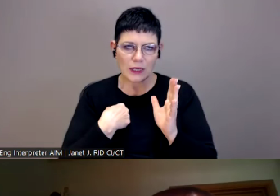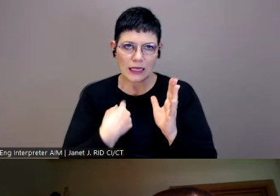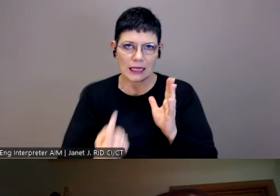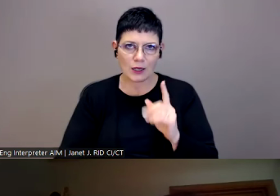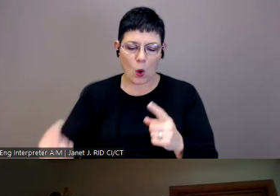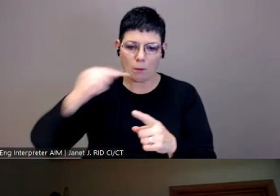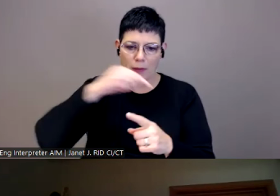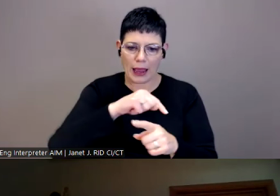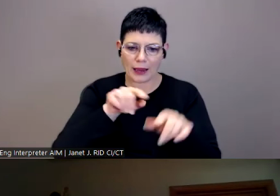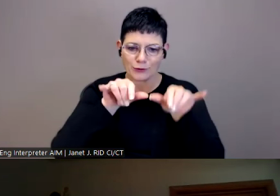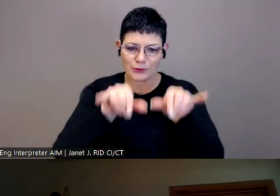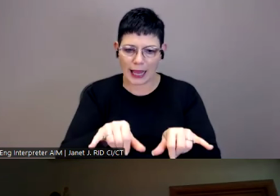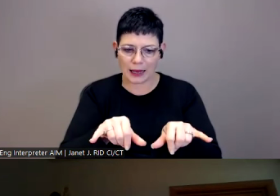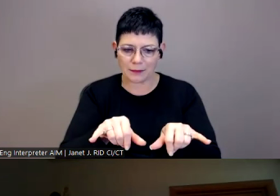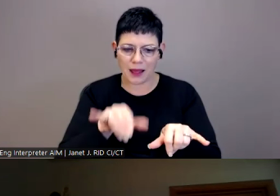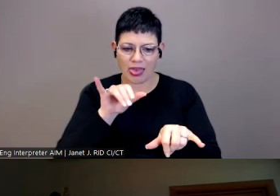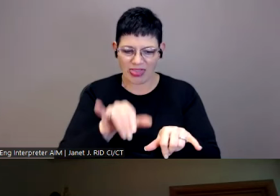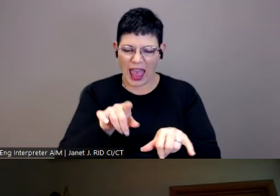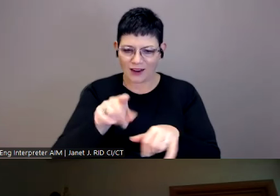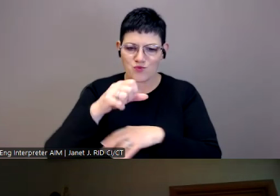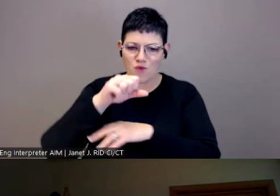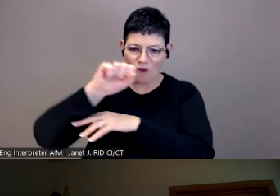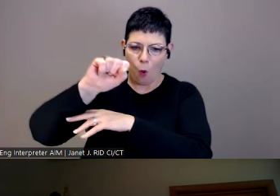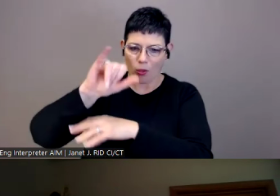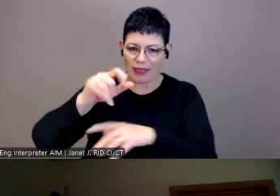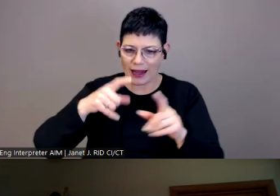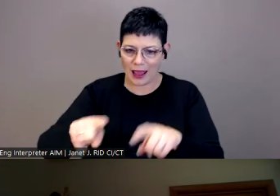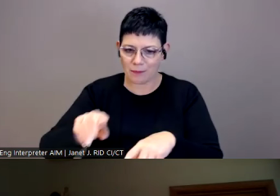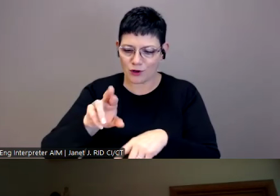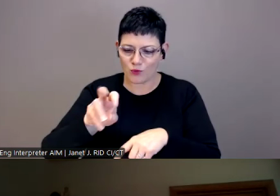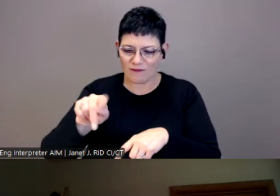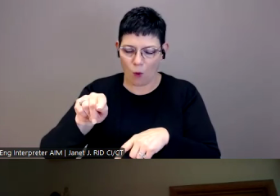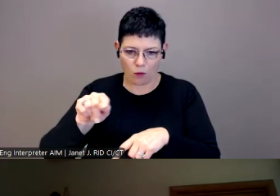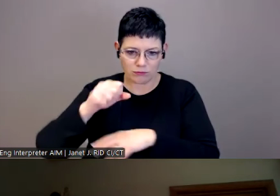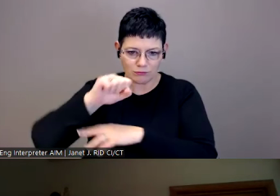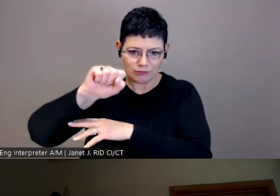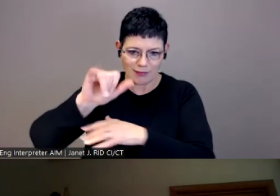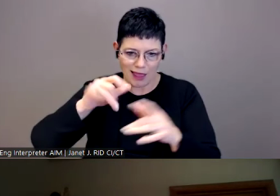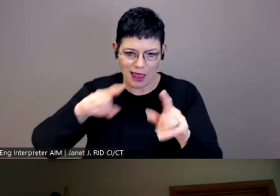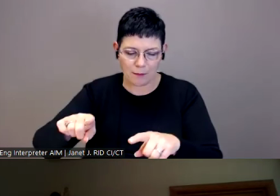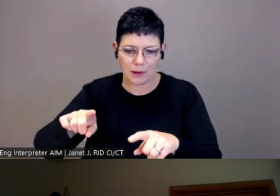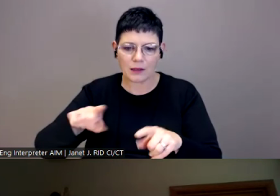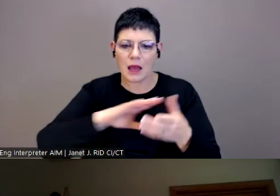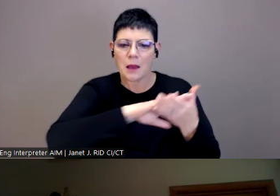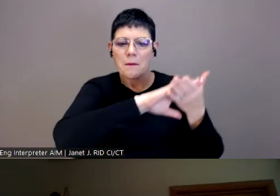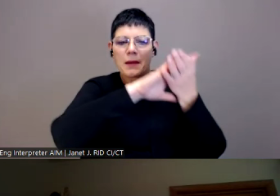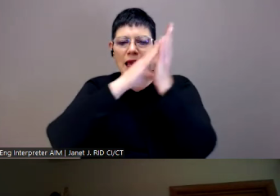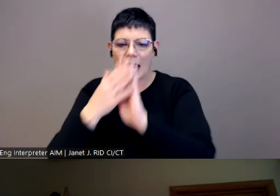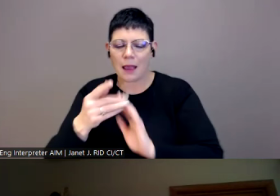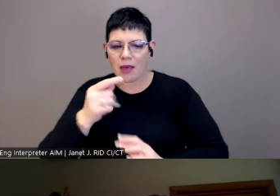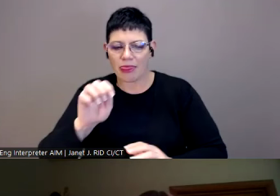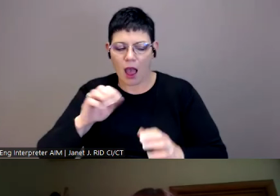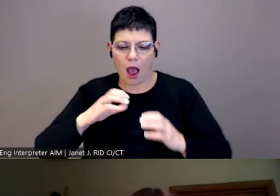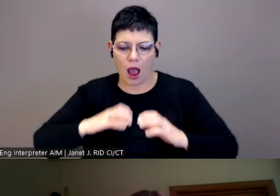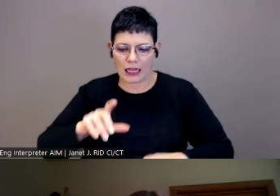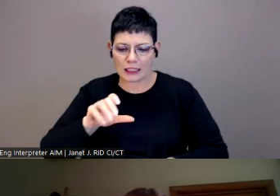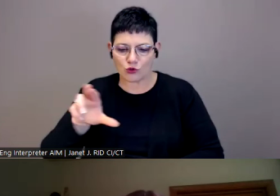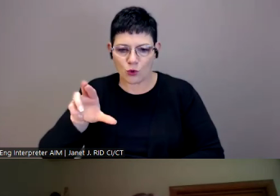real choice revolt, which turned into what we call the Consumer Planning and Implementation